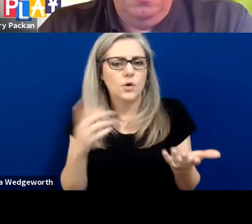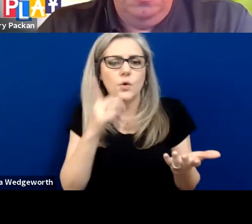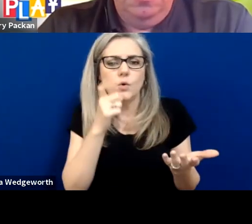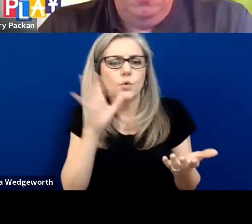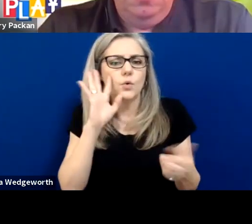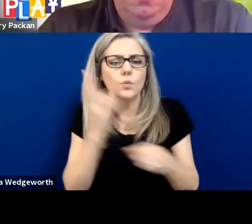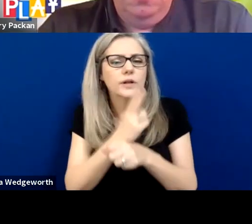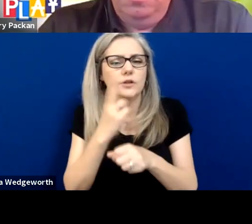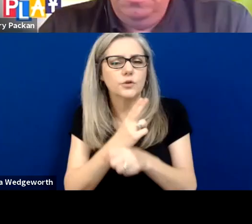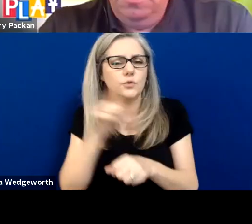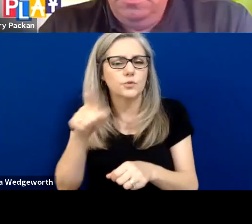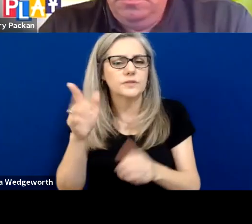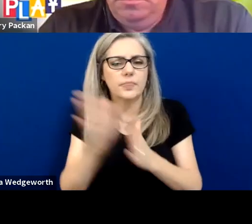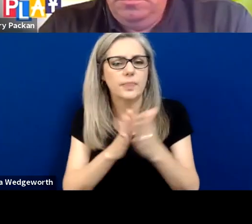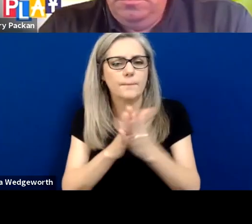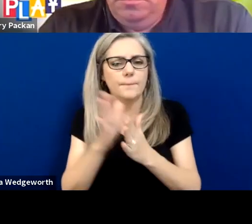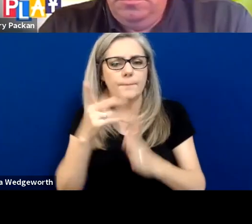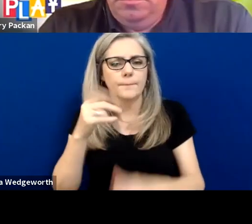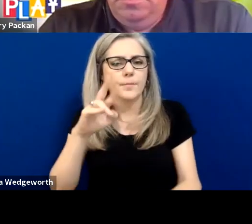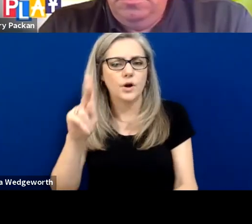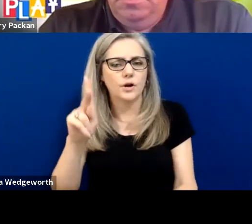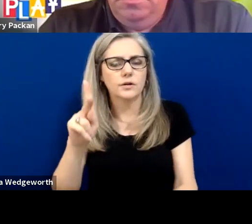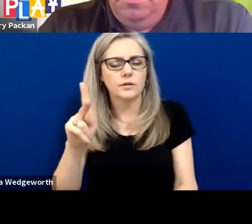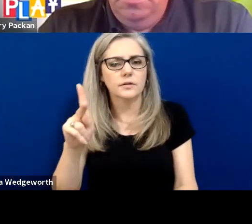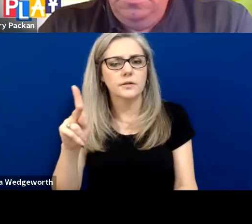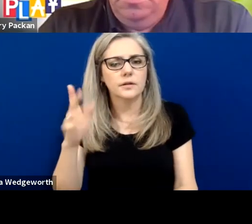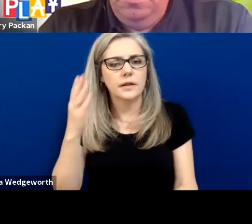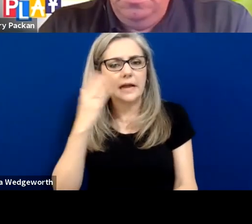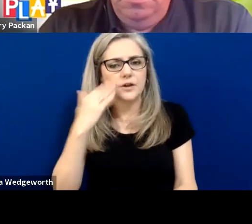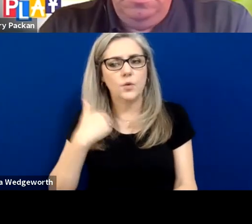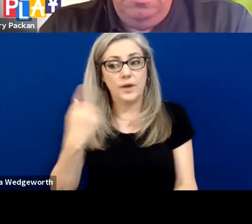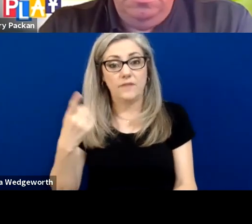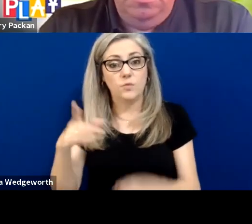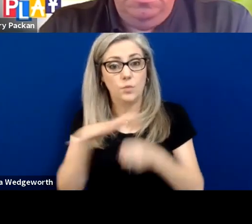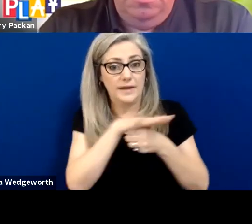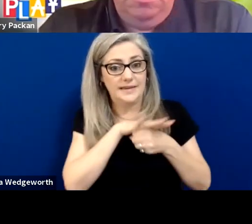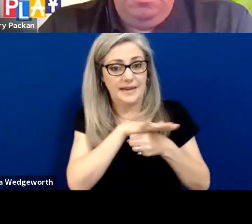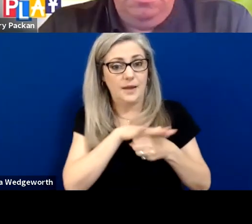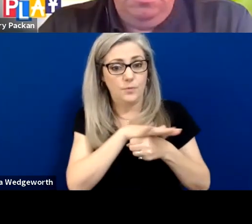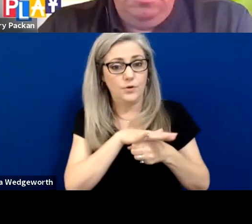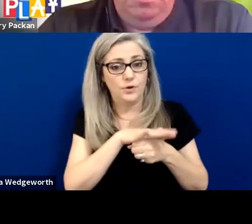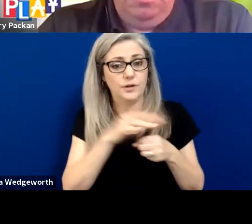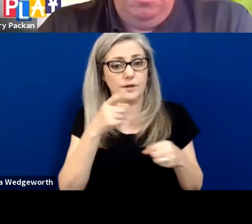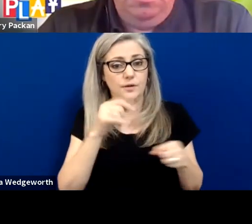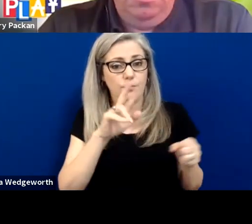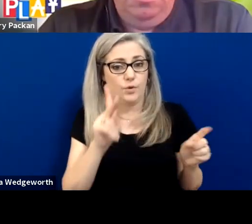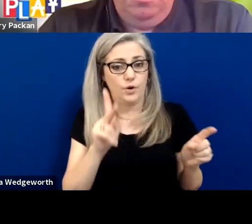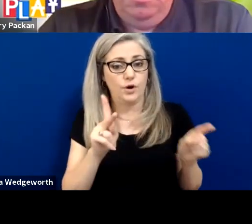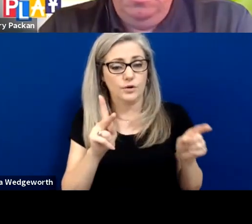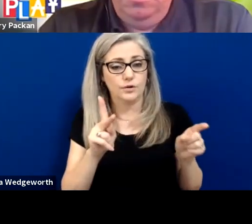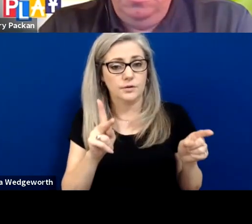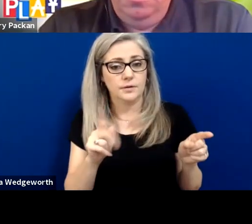utilize this park most? I know we have one neighborhood park uh,